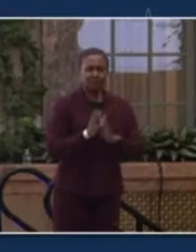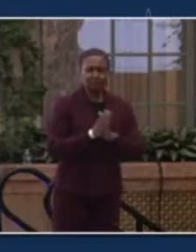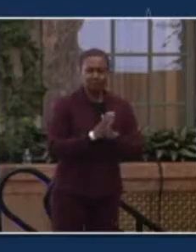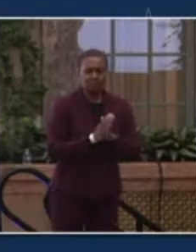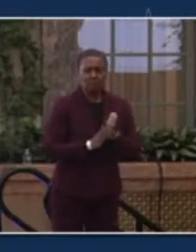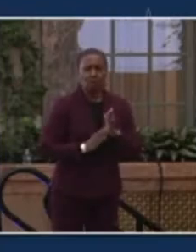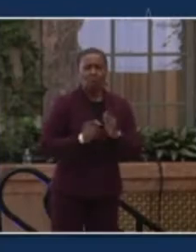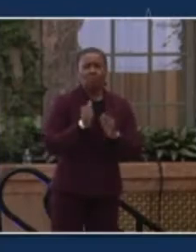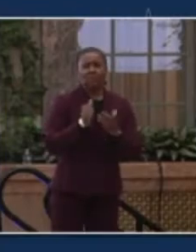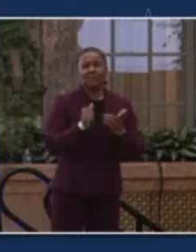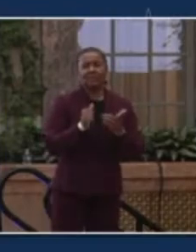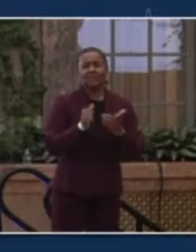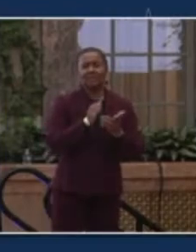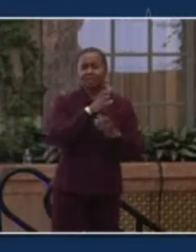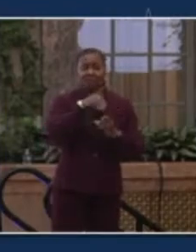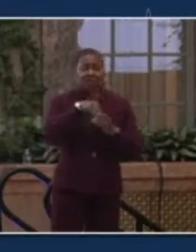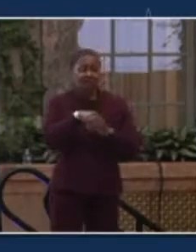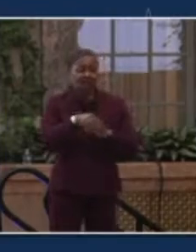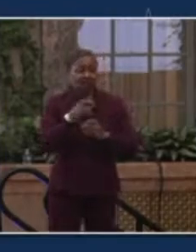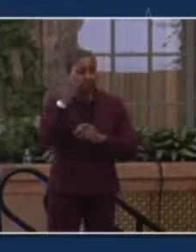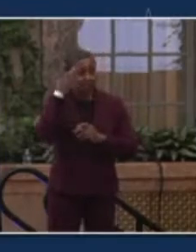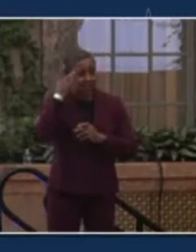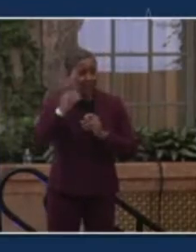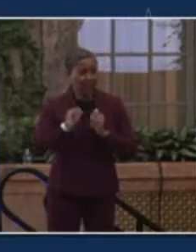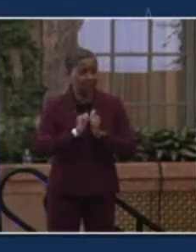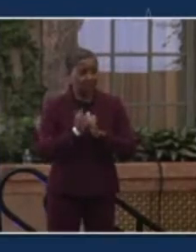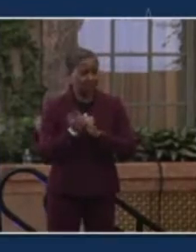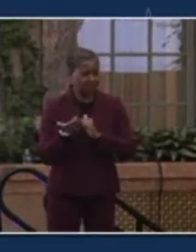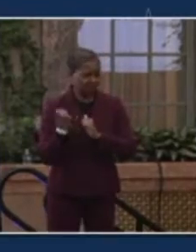who mostly have never been involved in a political campaign before.